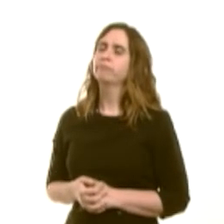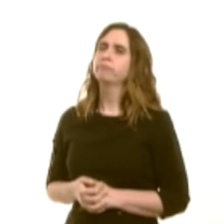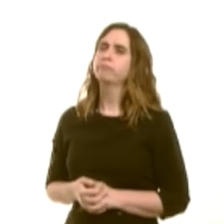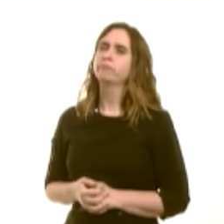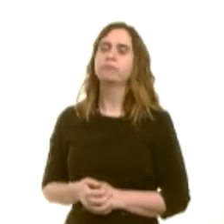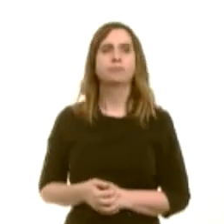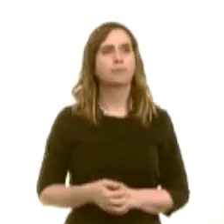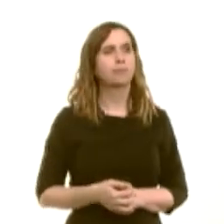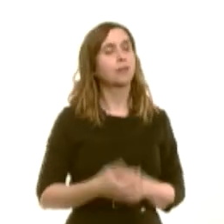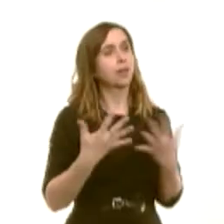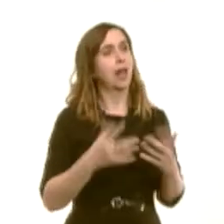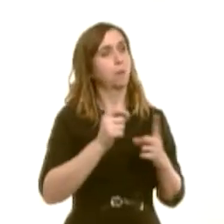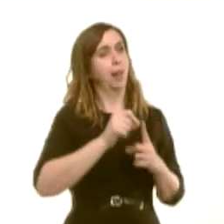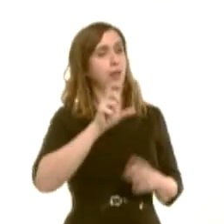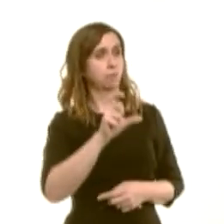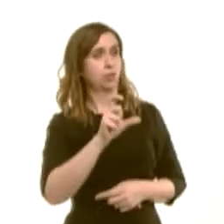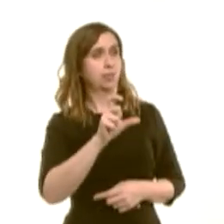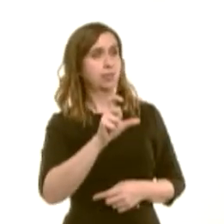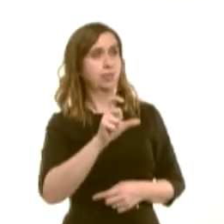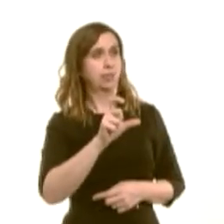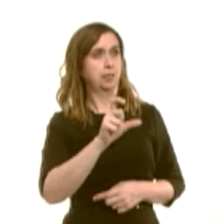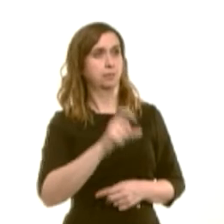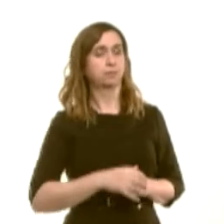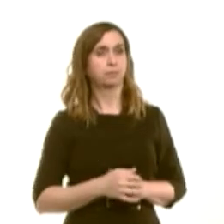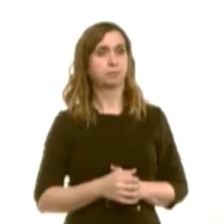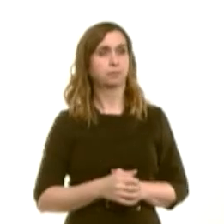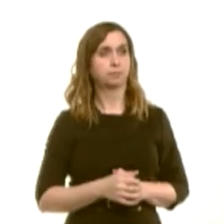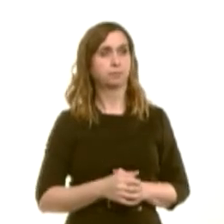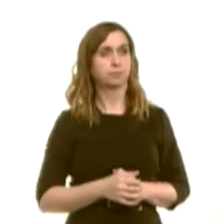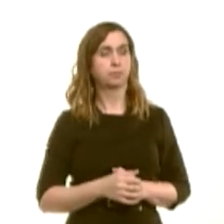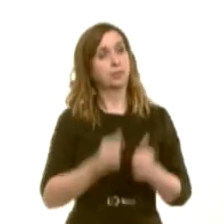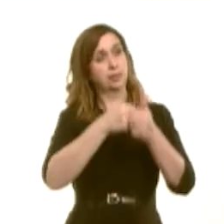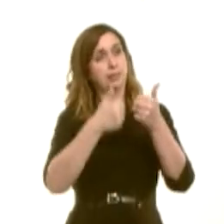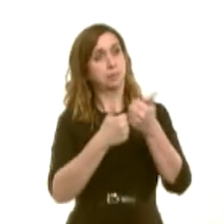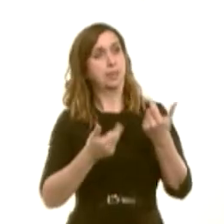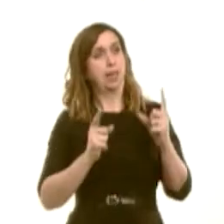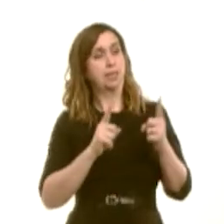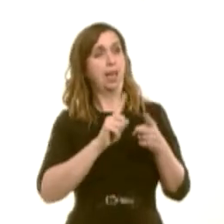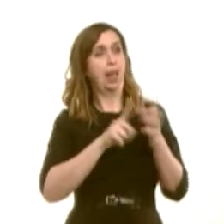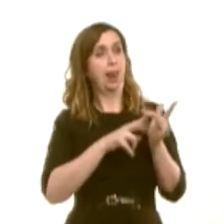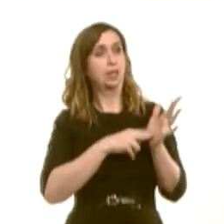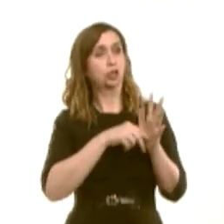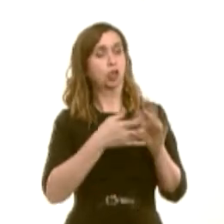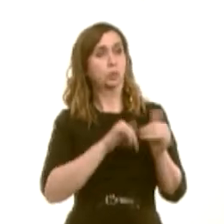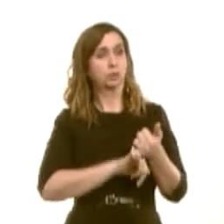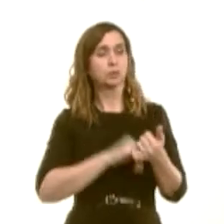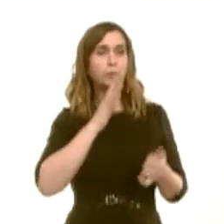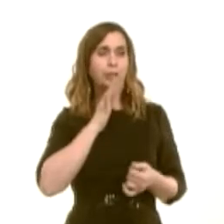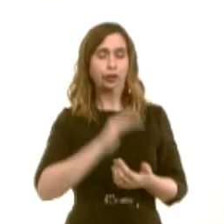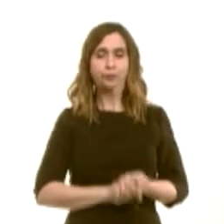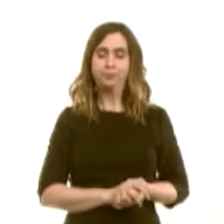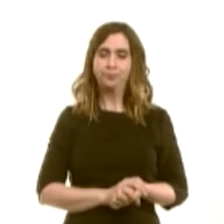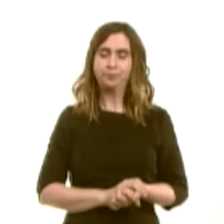We now move to Plaid Cymru, and the question this afternoon will be asked by the Deputy Leader, Ellen Jones. Prif Weinidog.